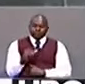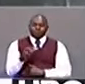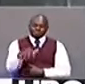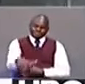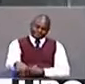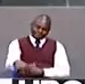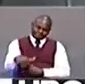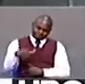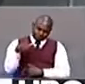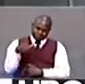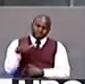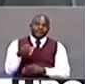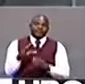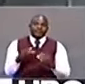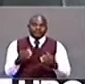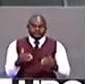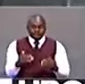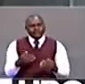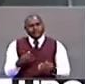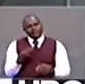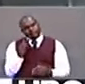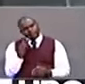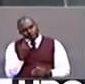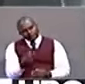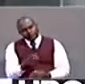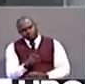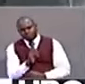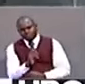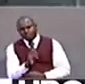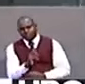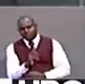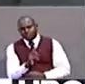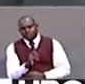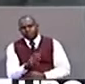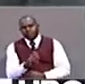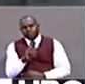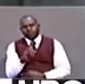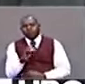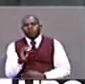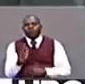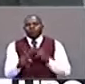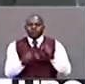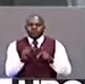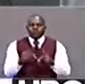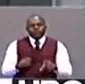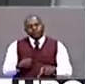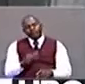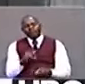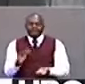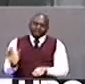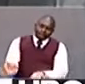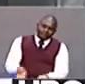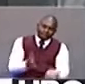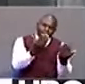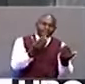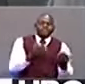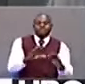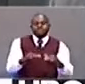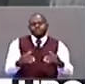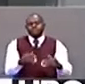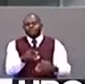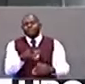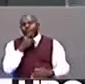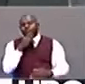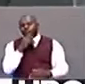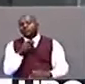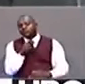miners. Imagine they were just, I found one with 100 people and asked them to leave. That